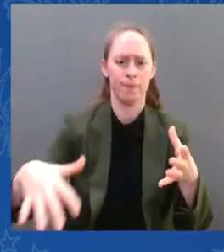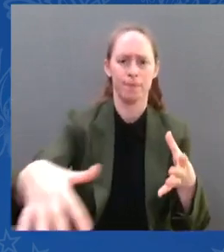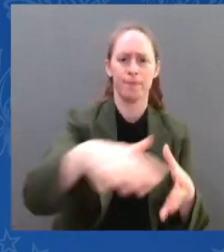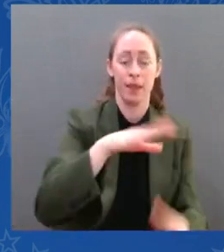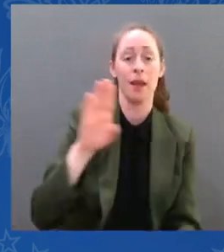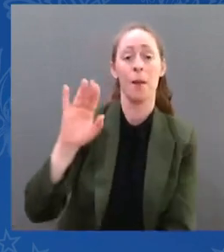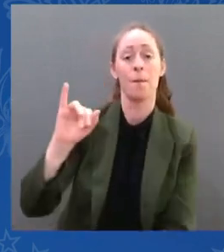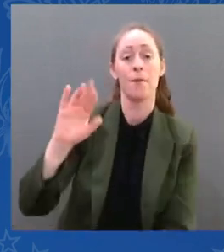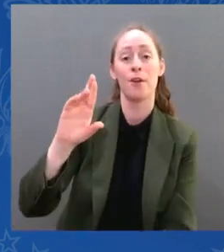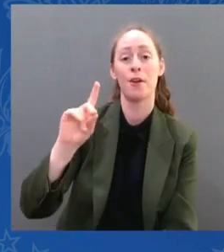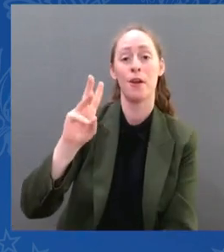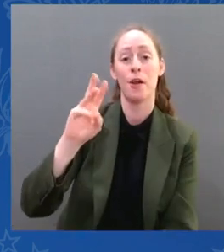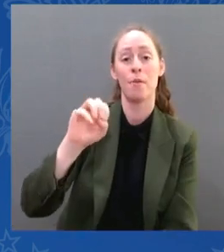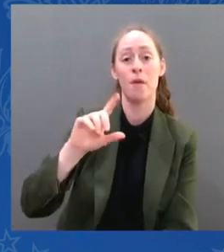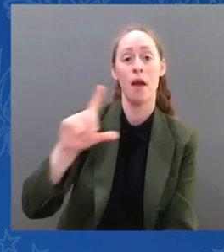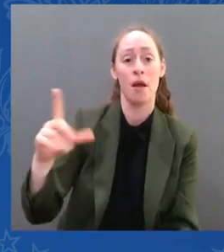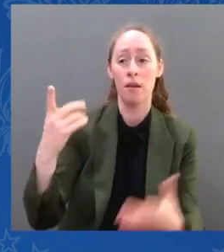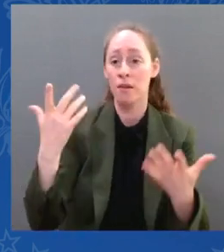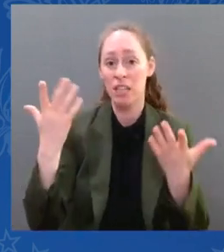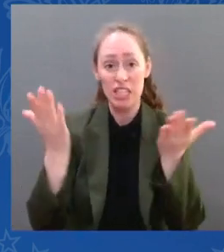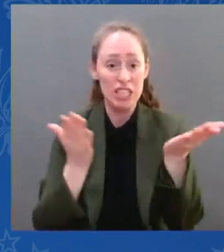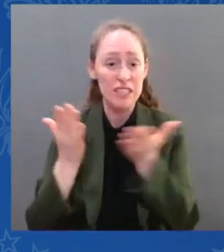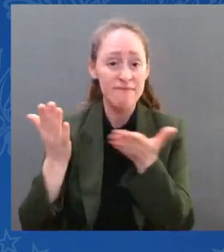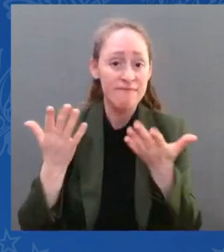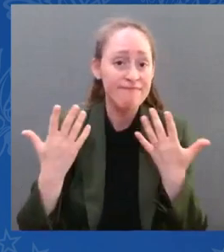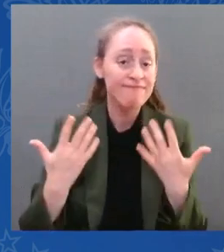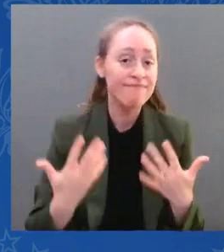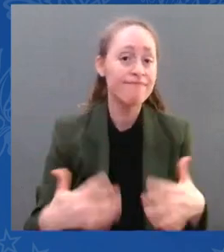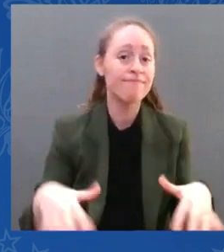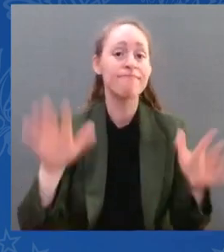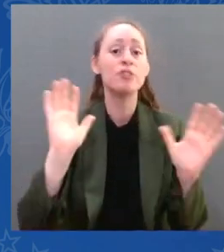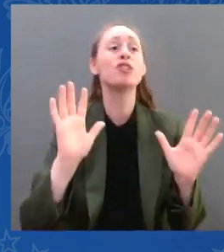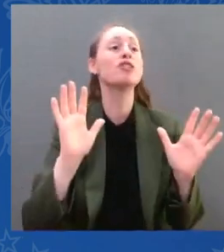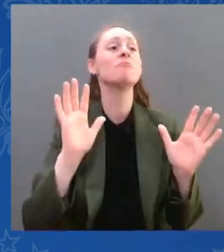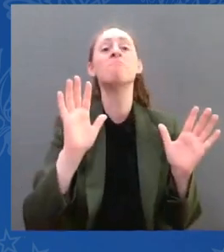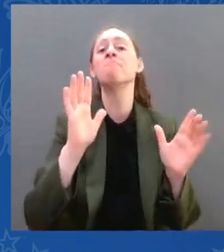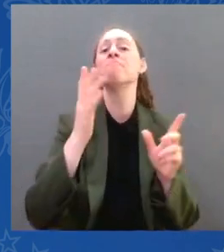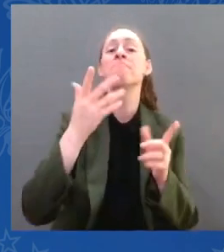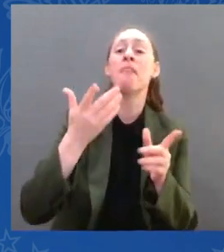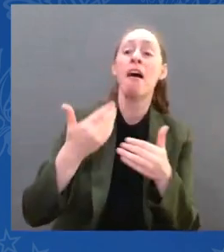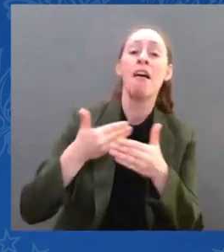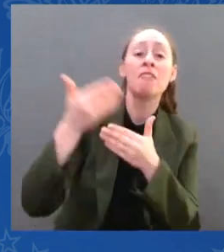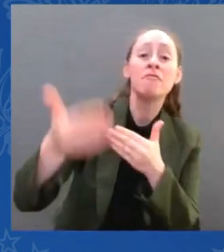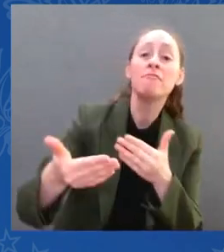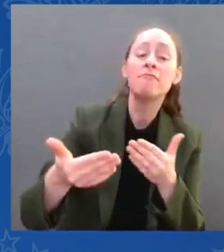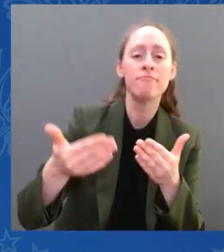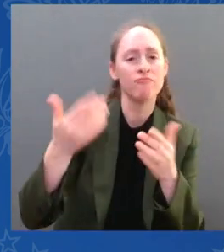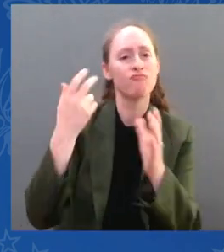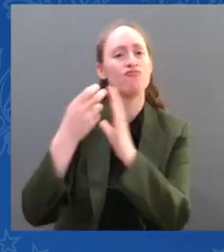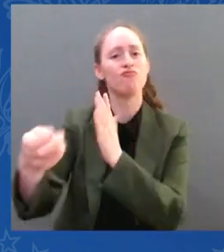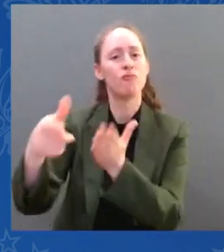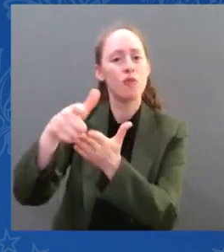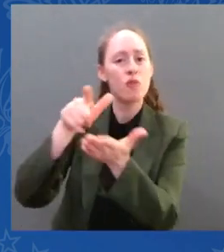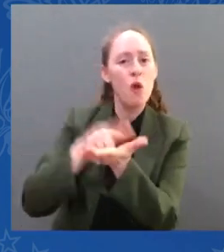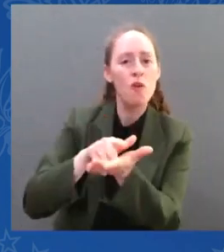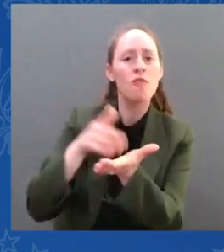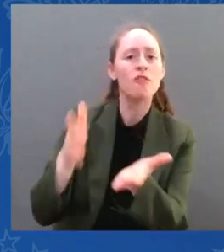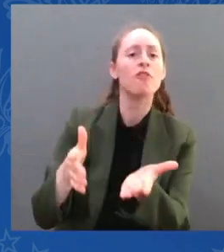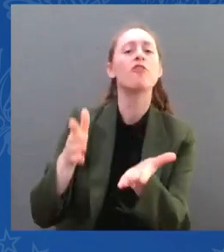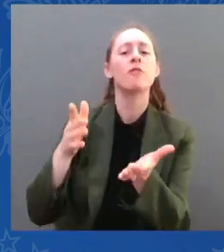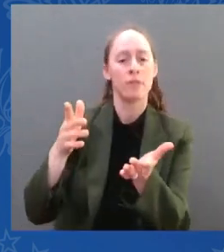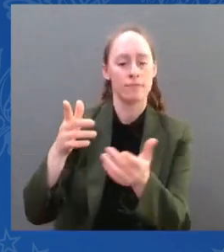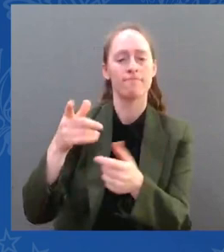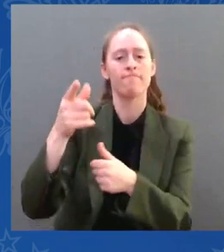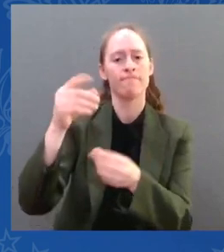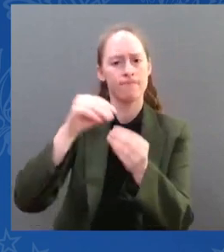He started his own law firm, served for 12 years on the Cherokee Nation Supreme Court, and he passed that legacy of service down